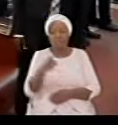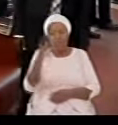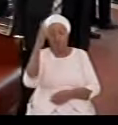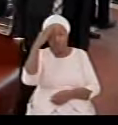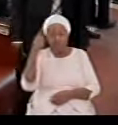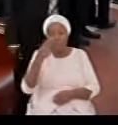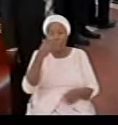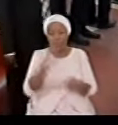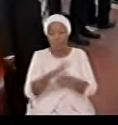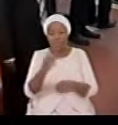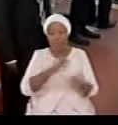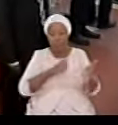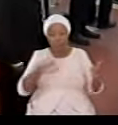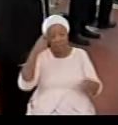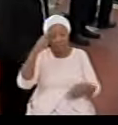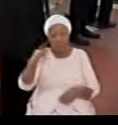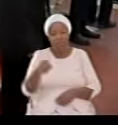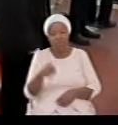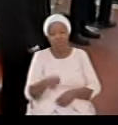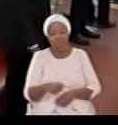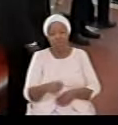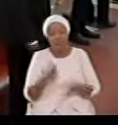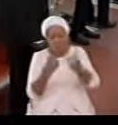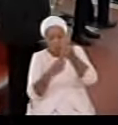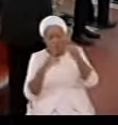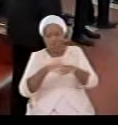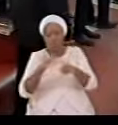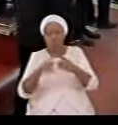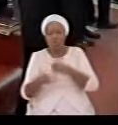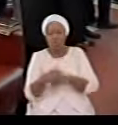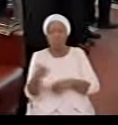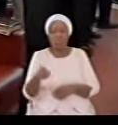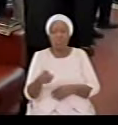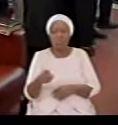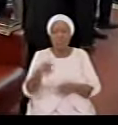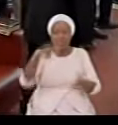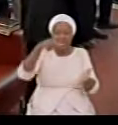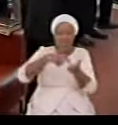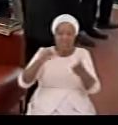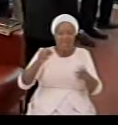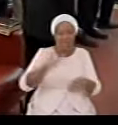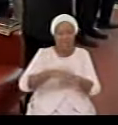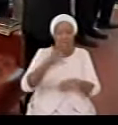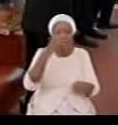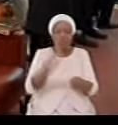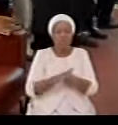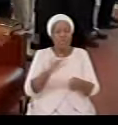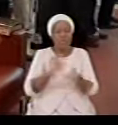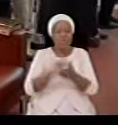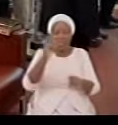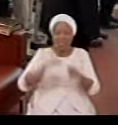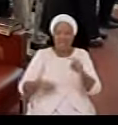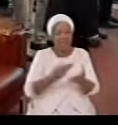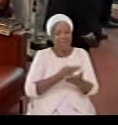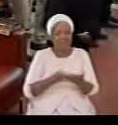promise of the Lord for you? Hold on to them. Standing on the promises that cannot fail.